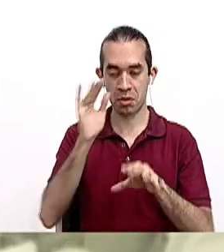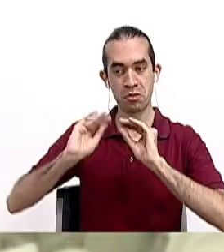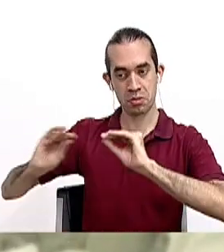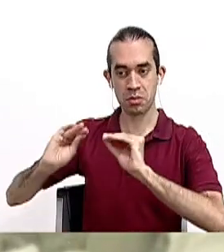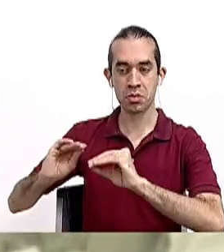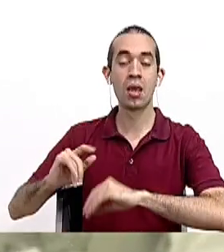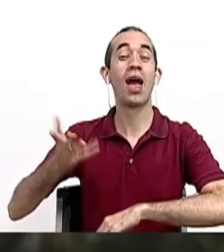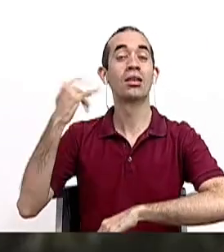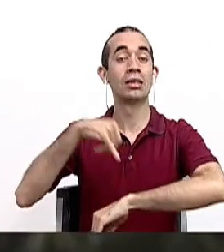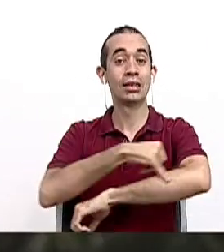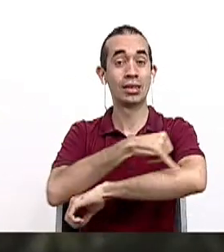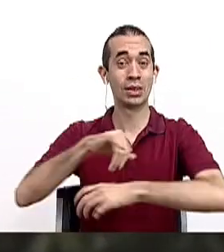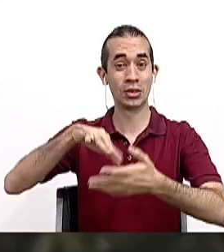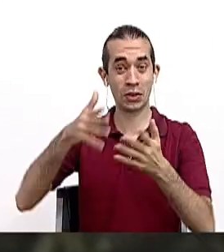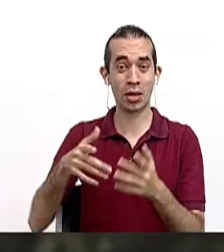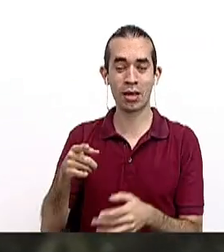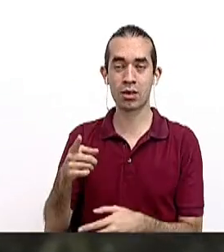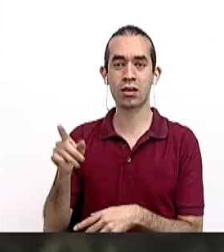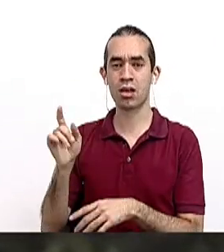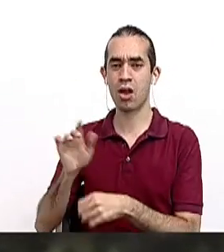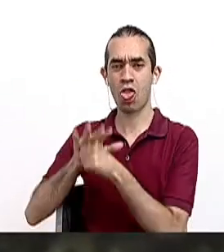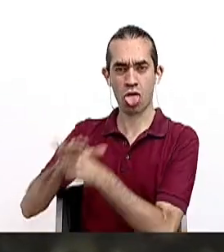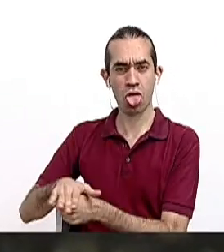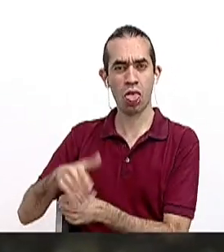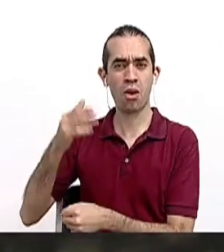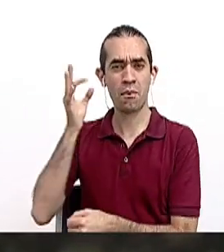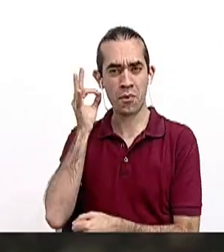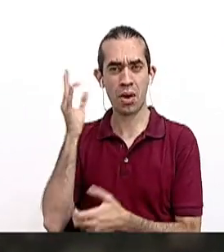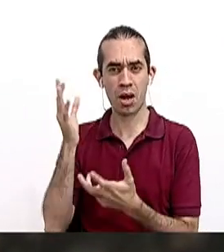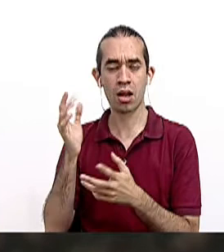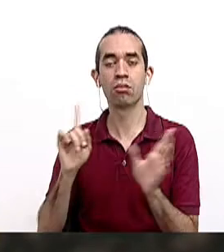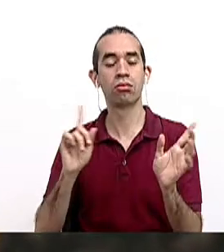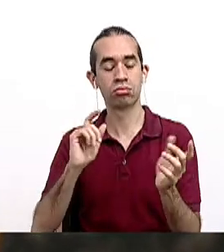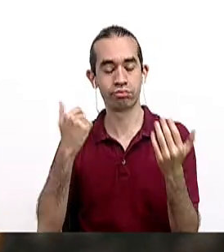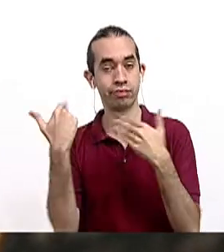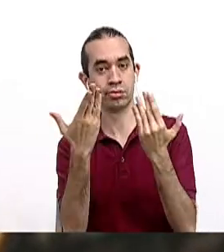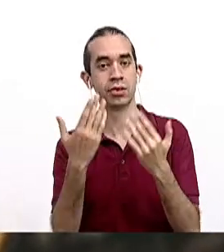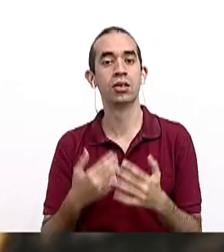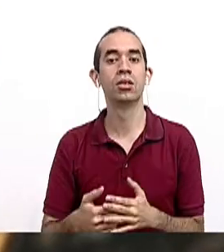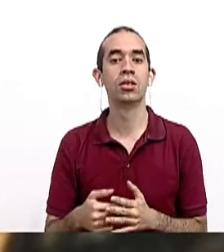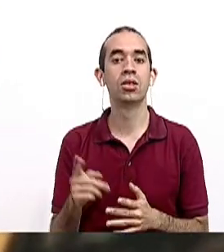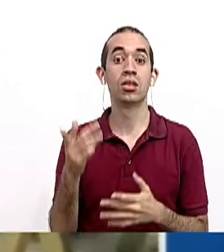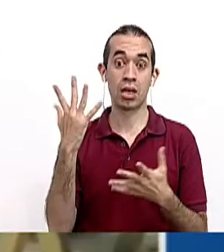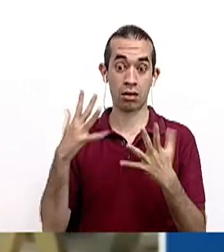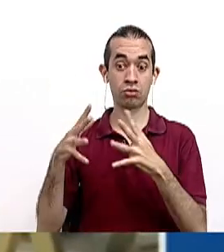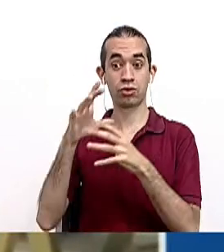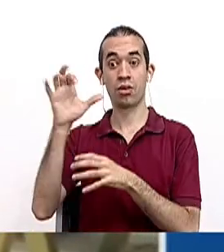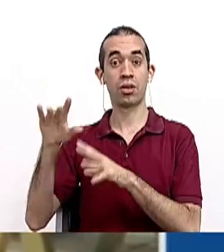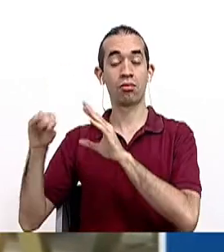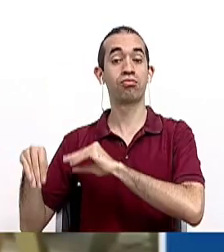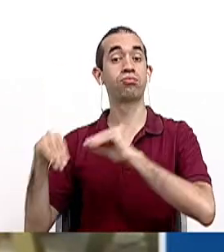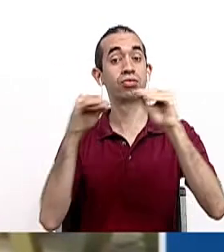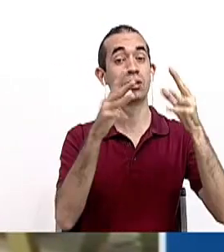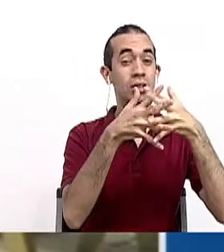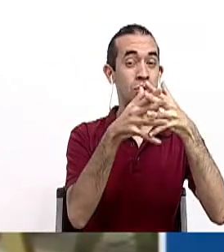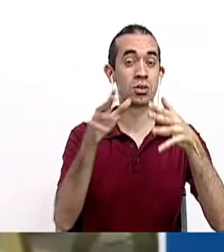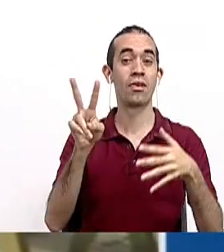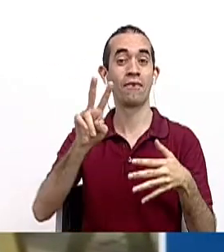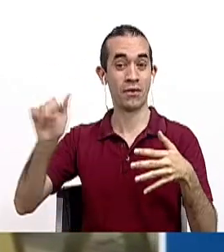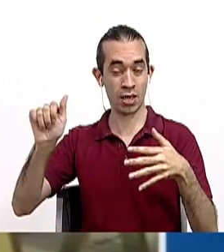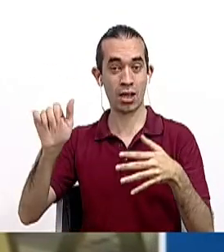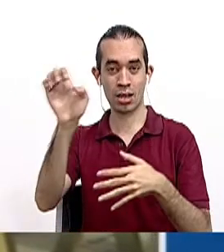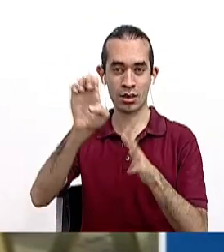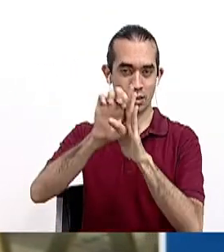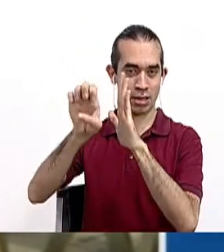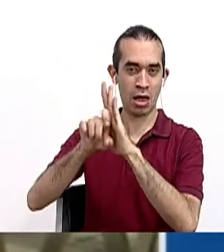engineering student. And when she moved with her family from Costa Rica to the eastern U.S. state of Virginia, she got the training she needed to begin